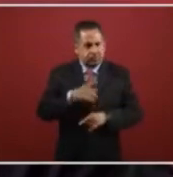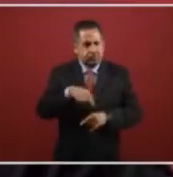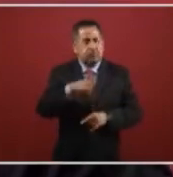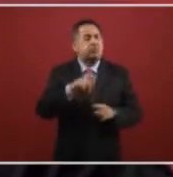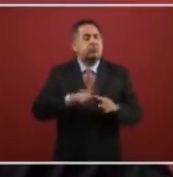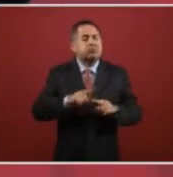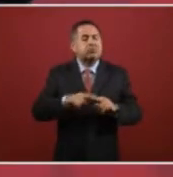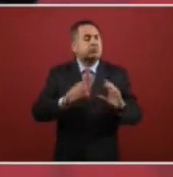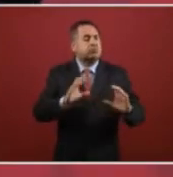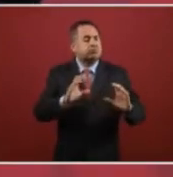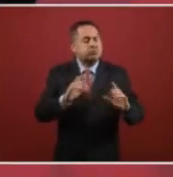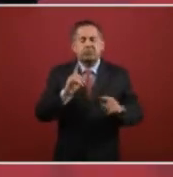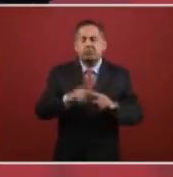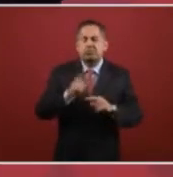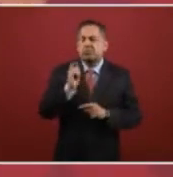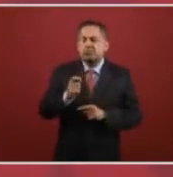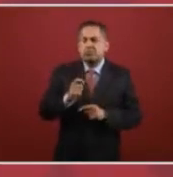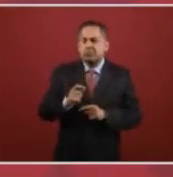and to take care